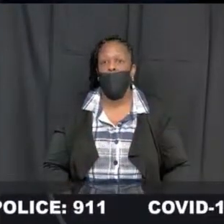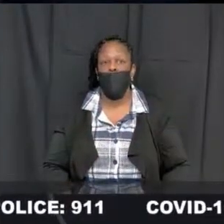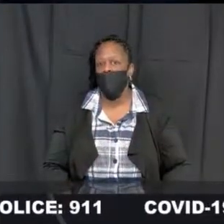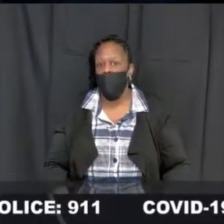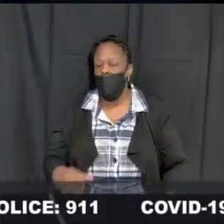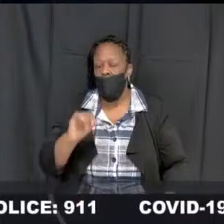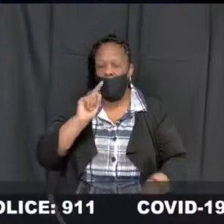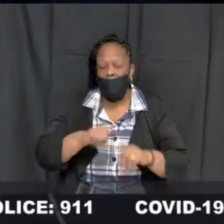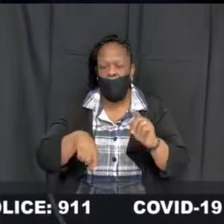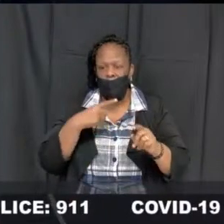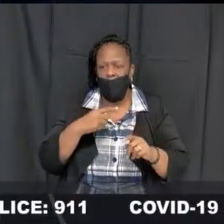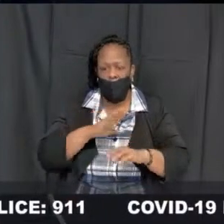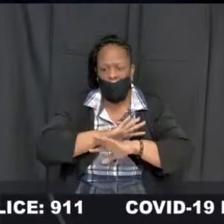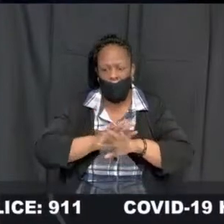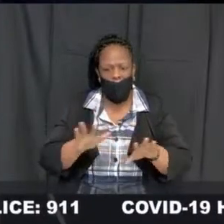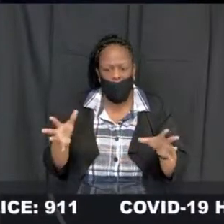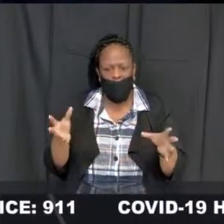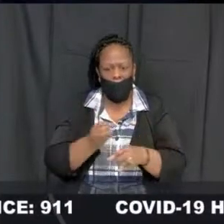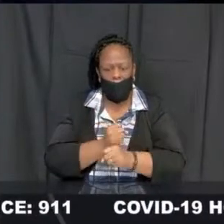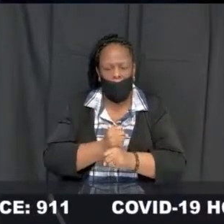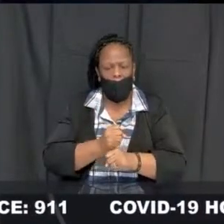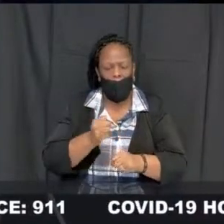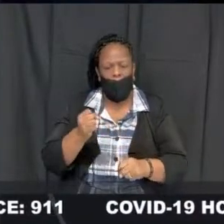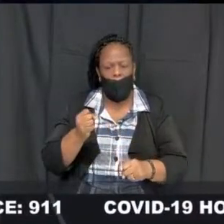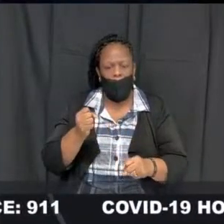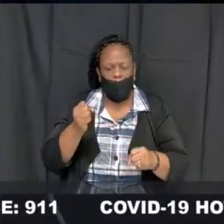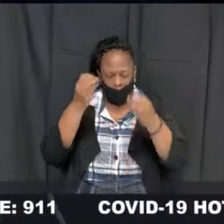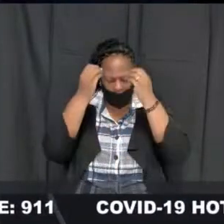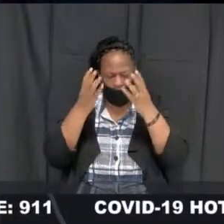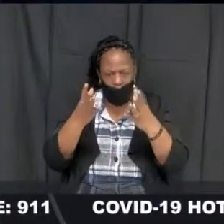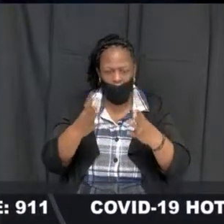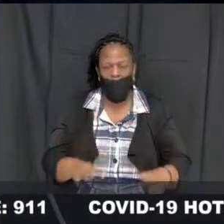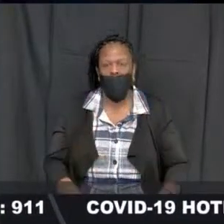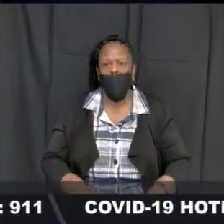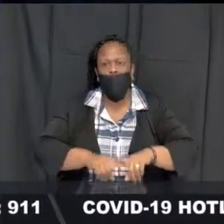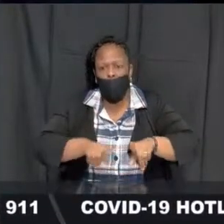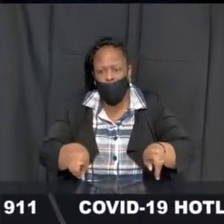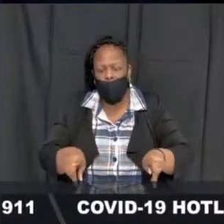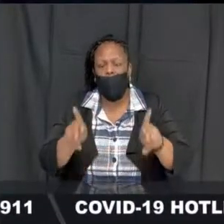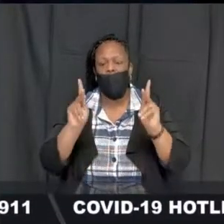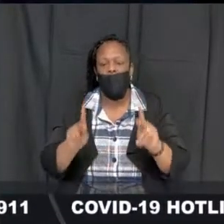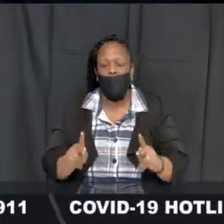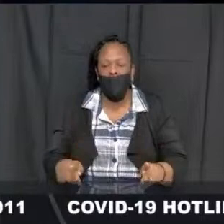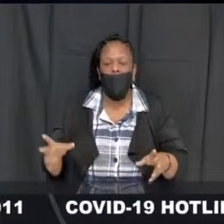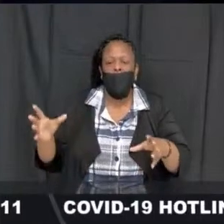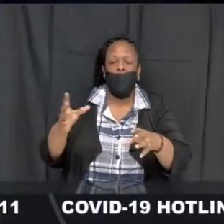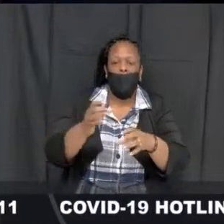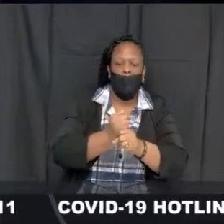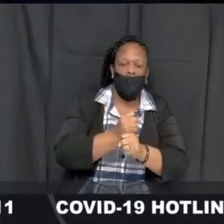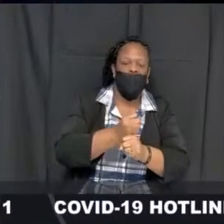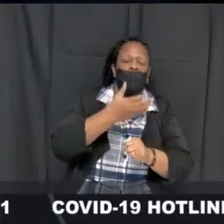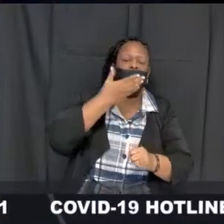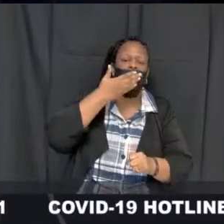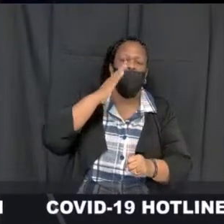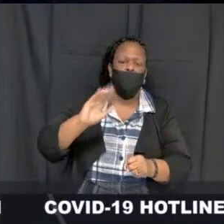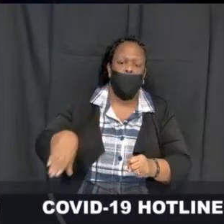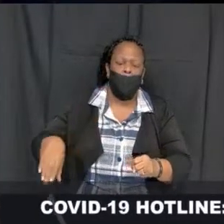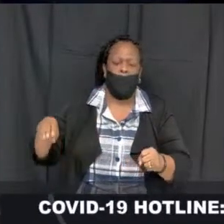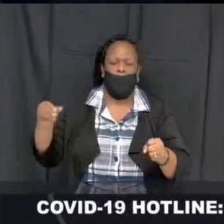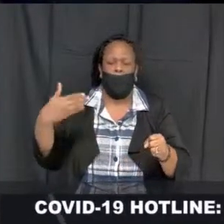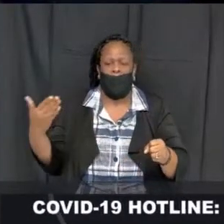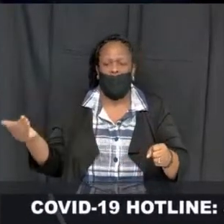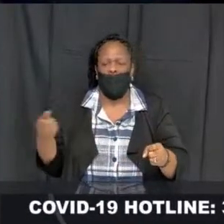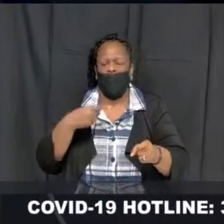that the misinformation or the gossip or the bad news is shared quicker than the good